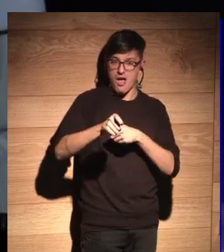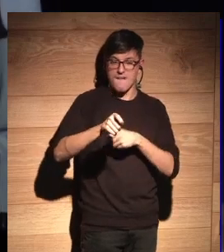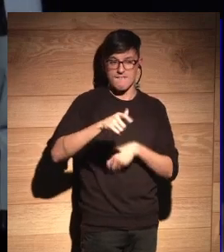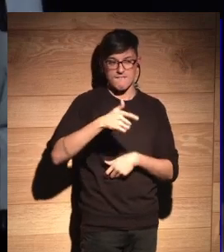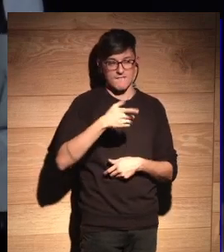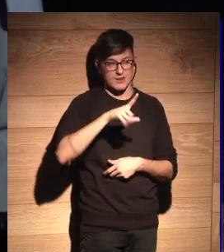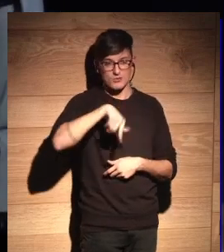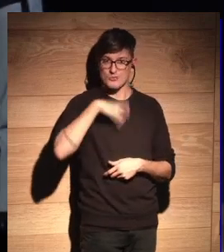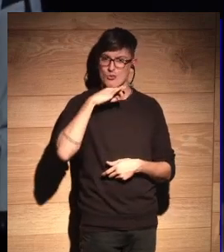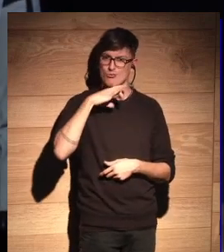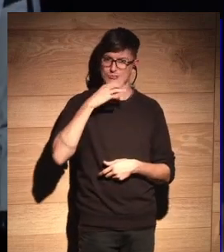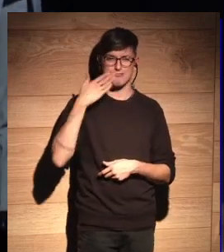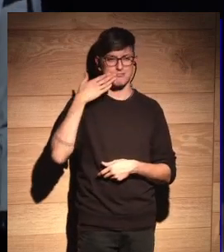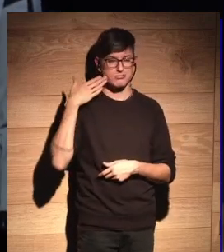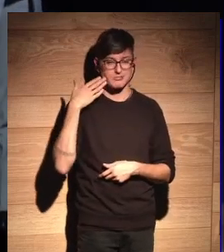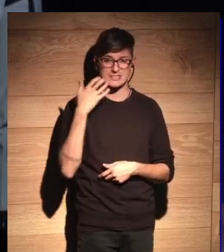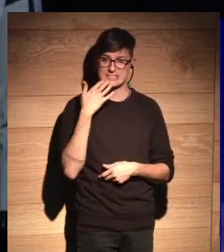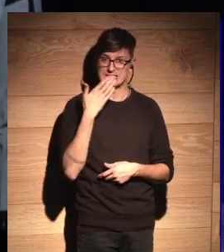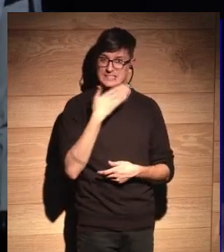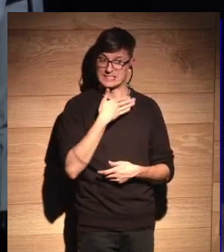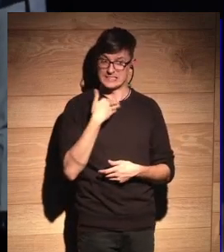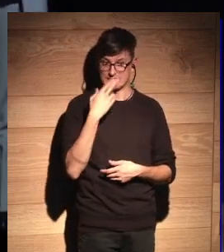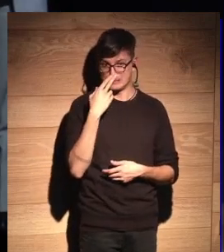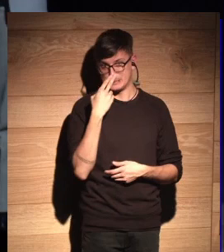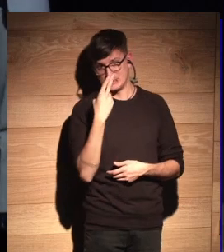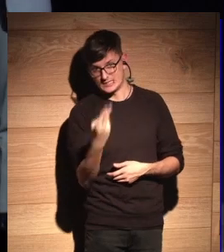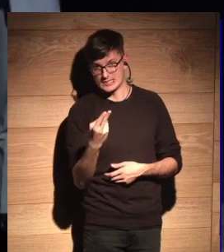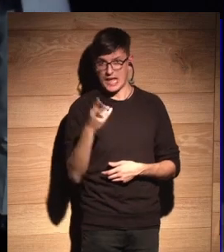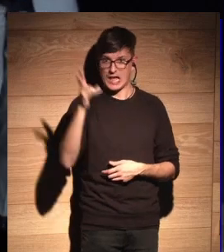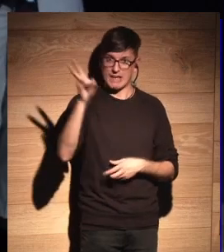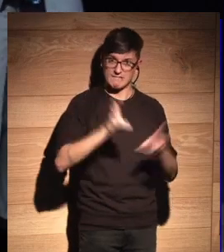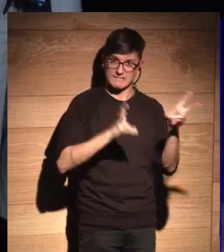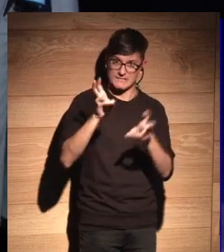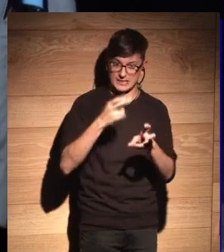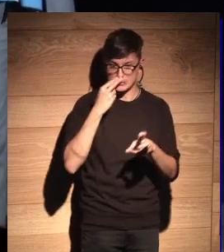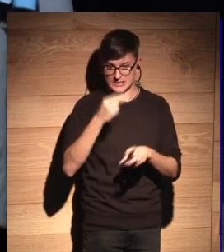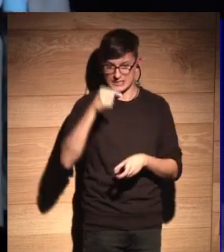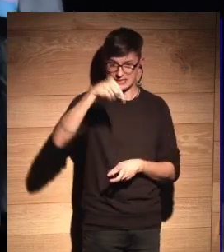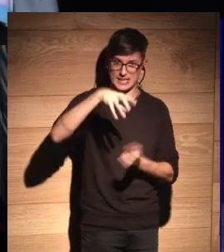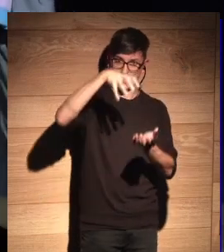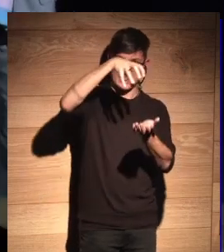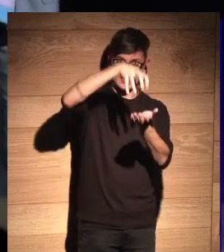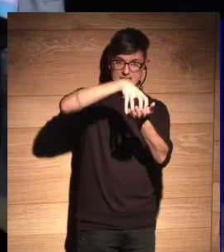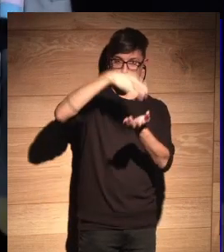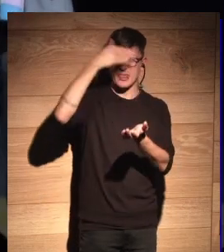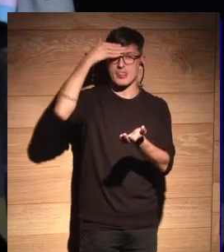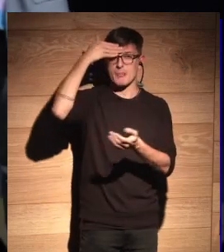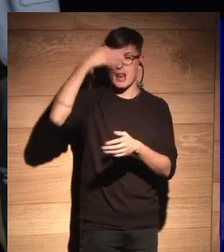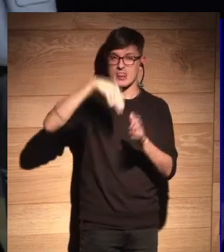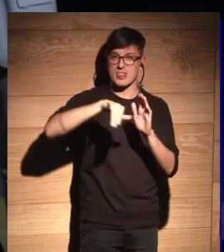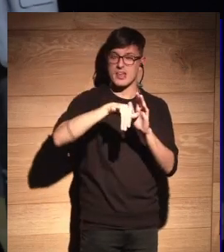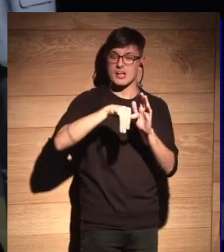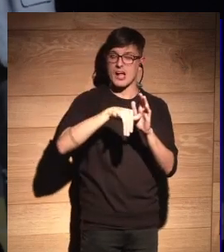interested to visit the Leica headquarters. It's just near Frankfurt, near the